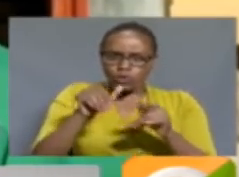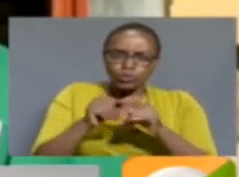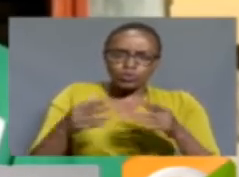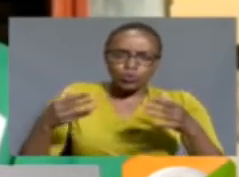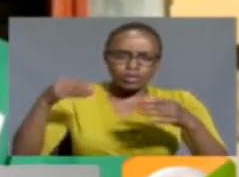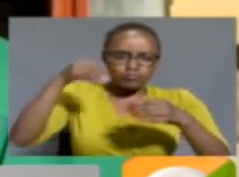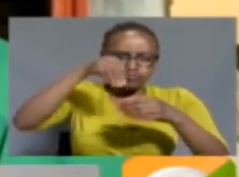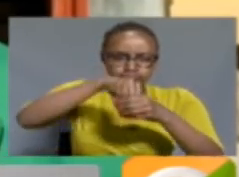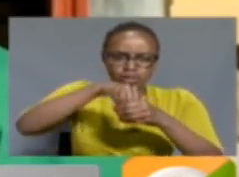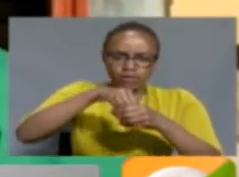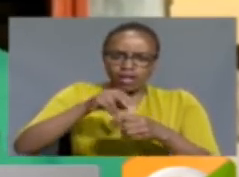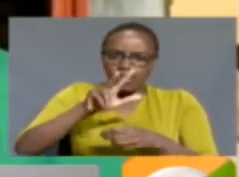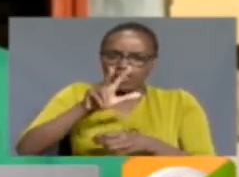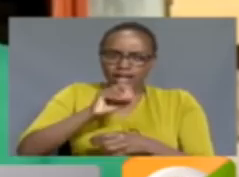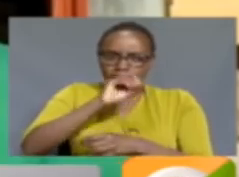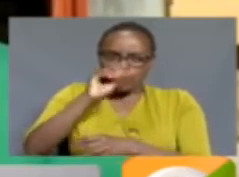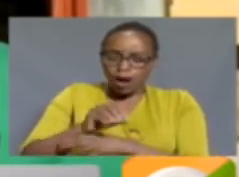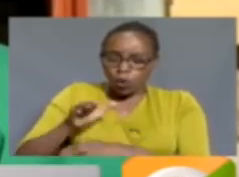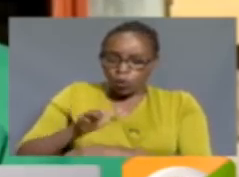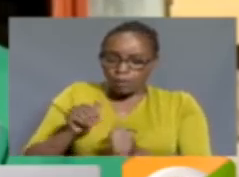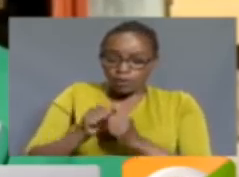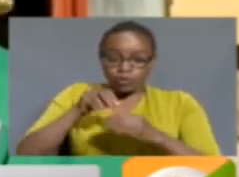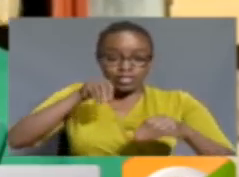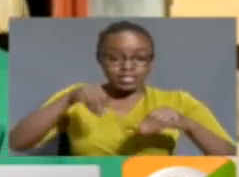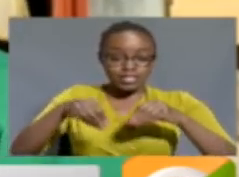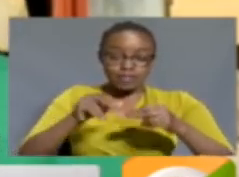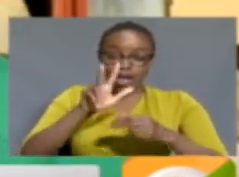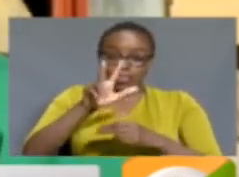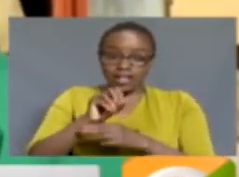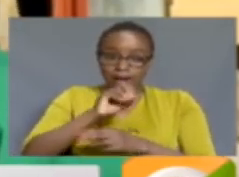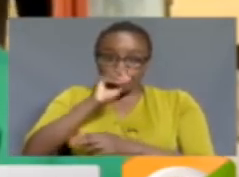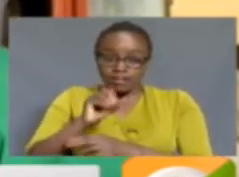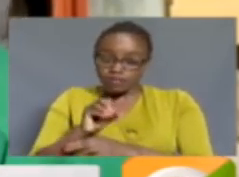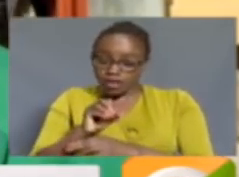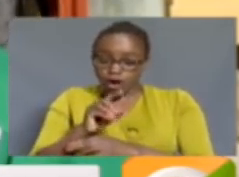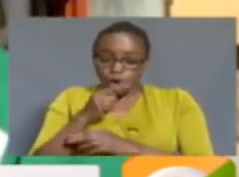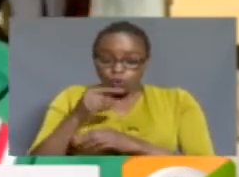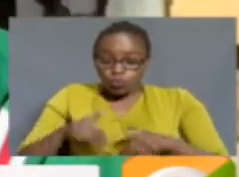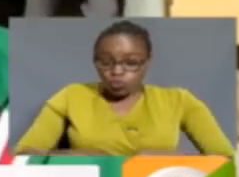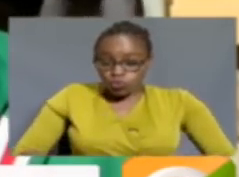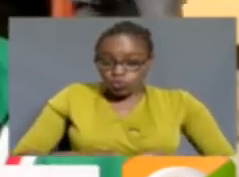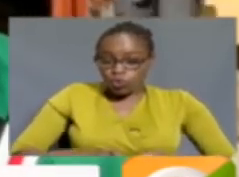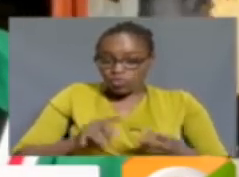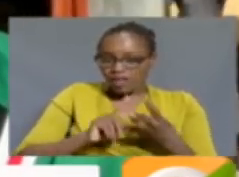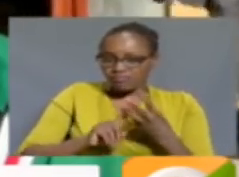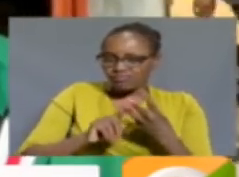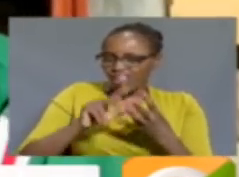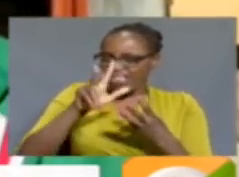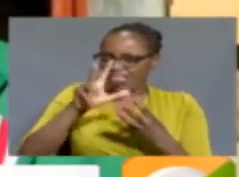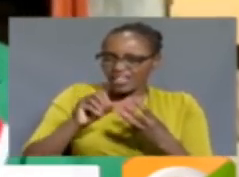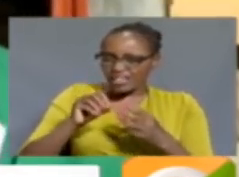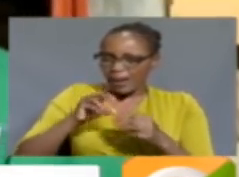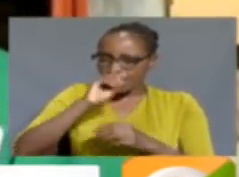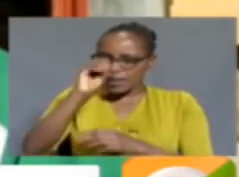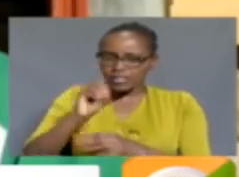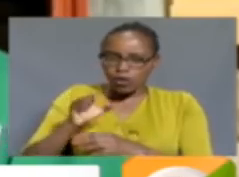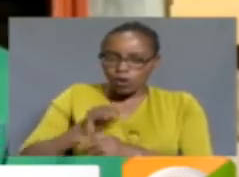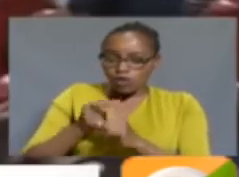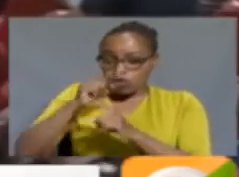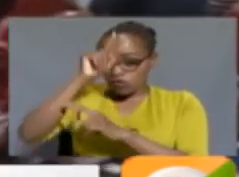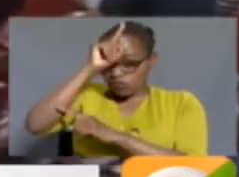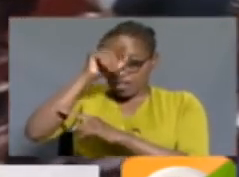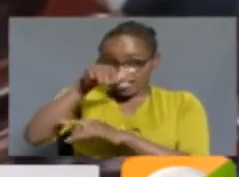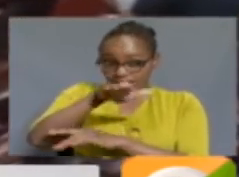incorporate 30% women with disabilities, 30% women who are youth, 30% women from the rural